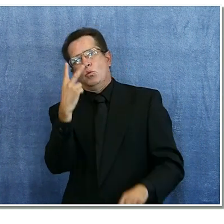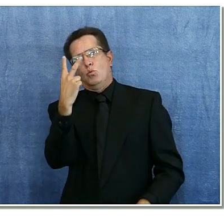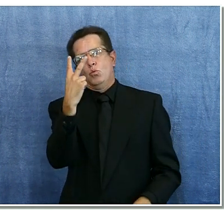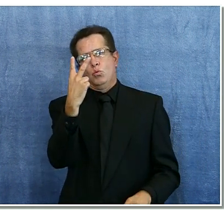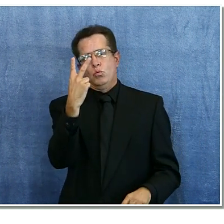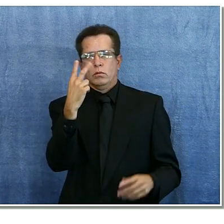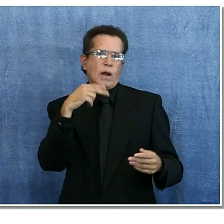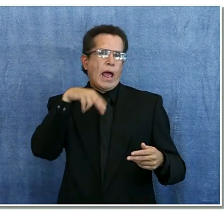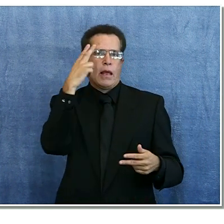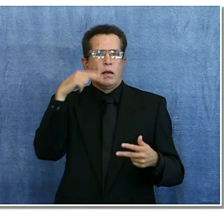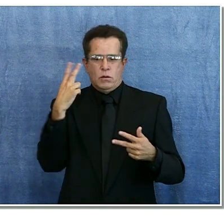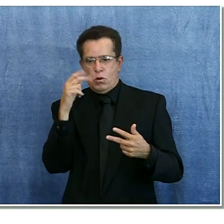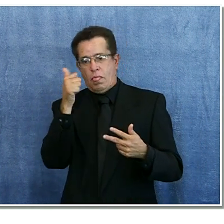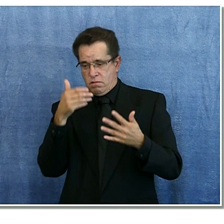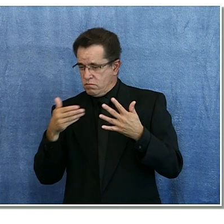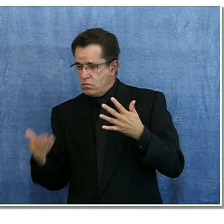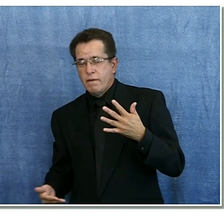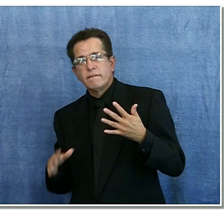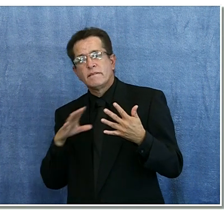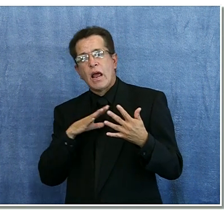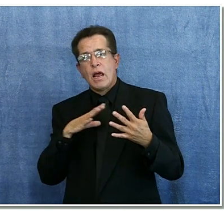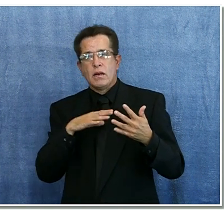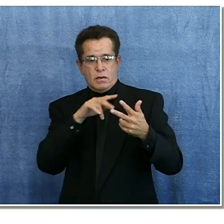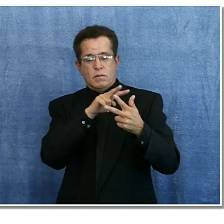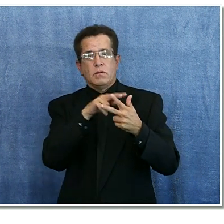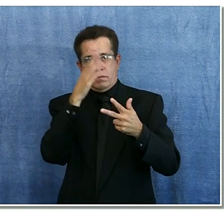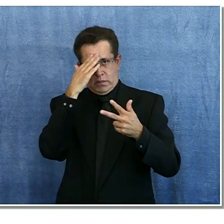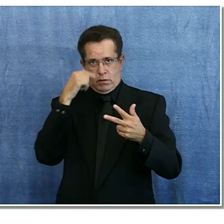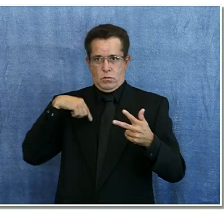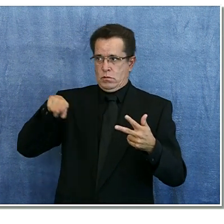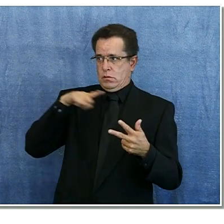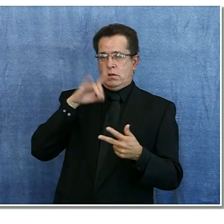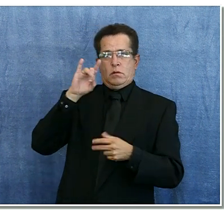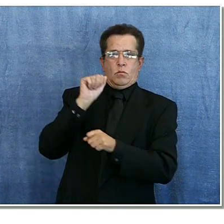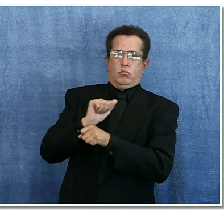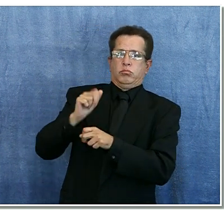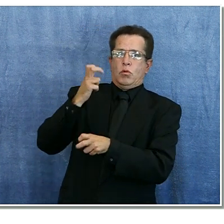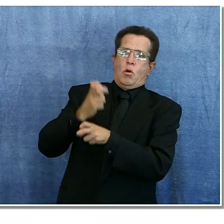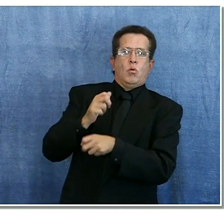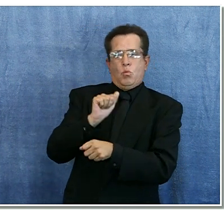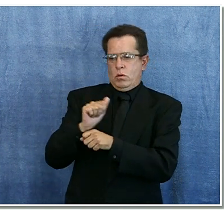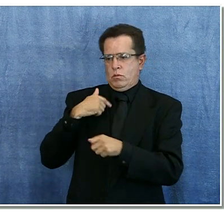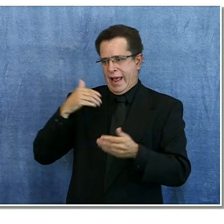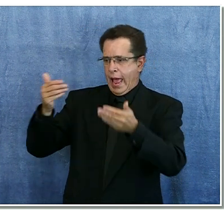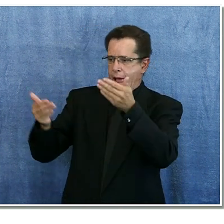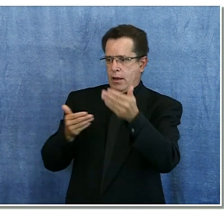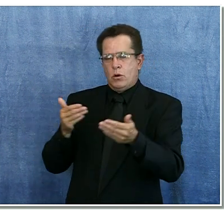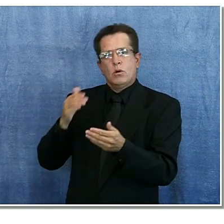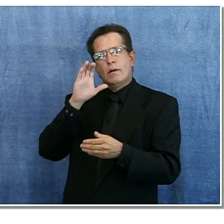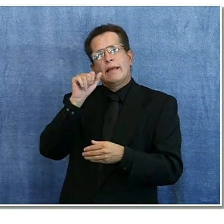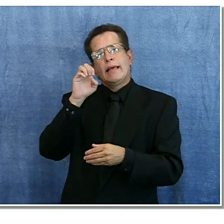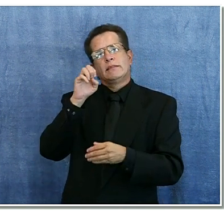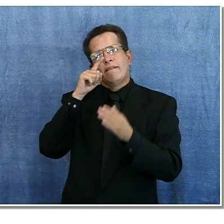today. Due to all of the efforts in bringing on case investigators,